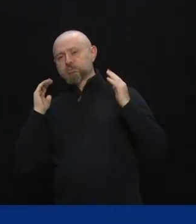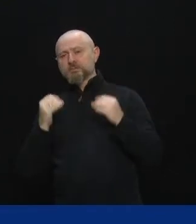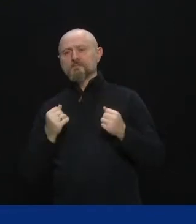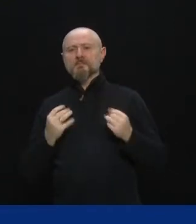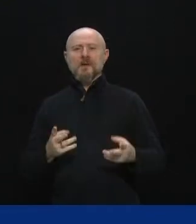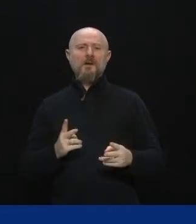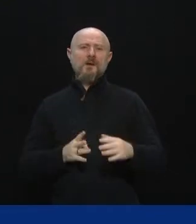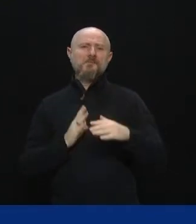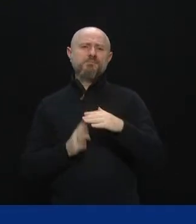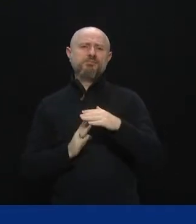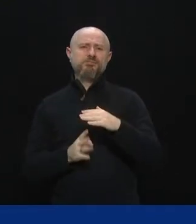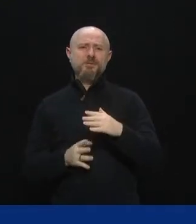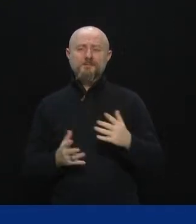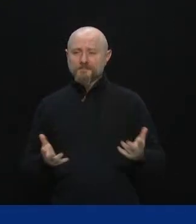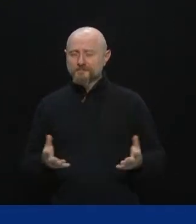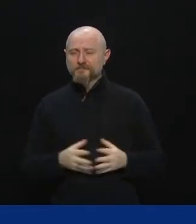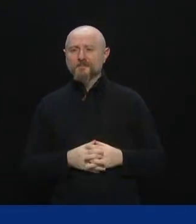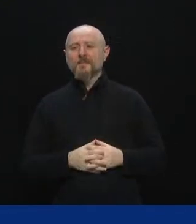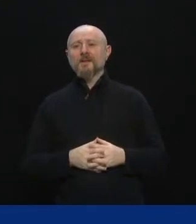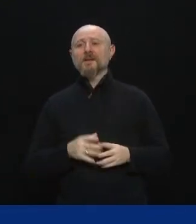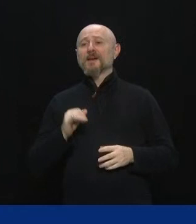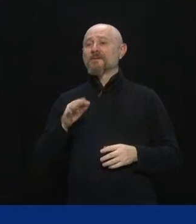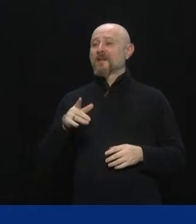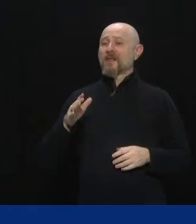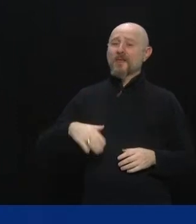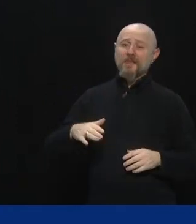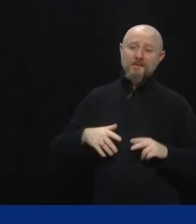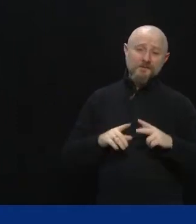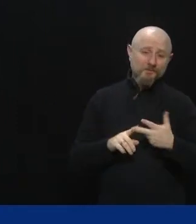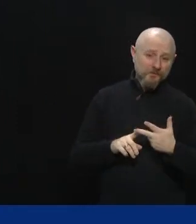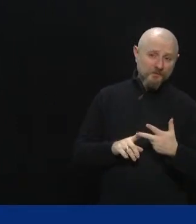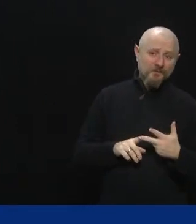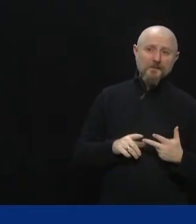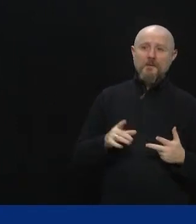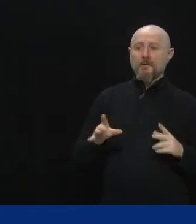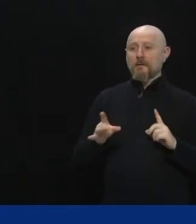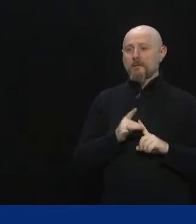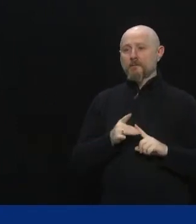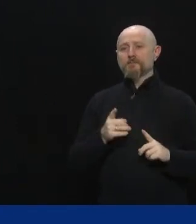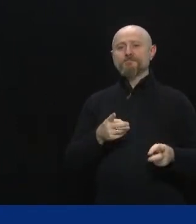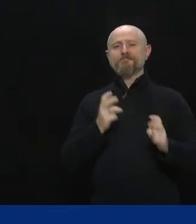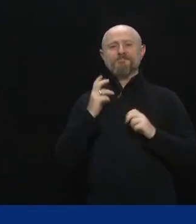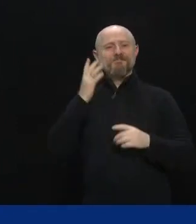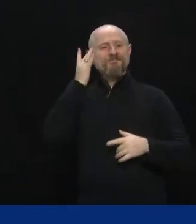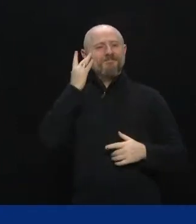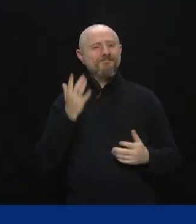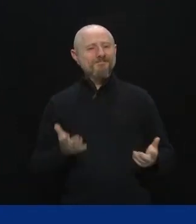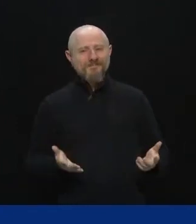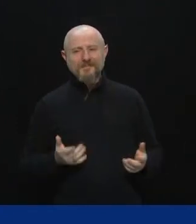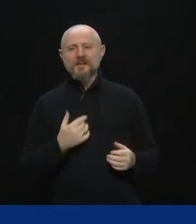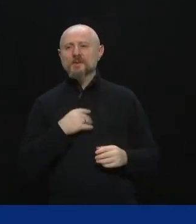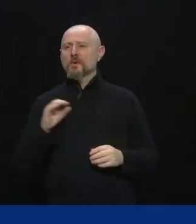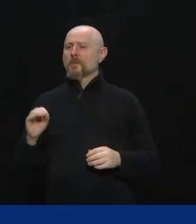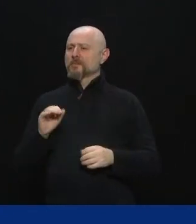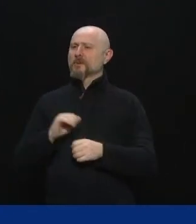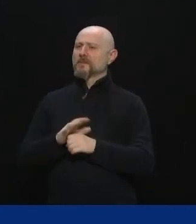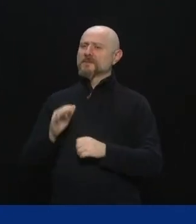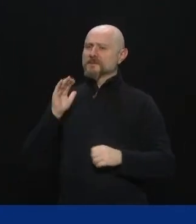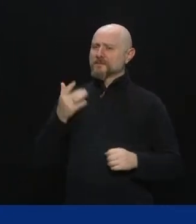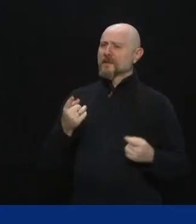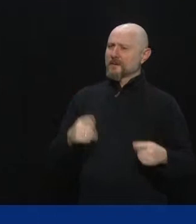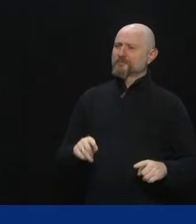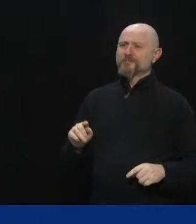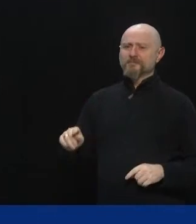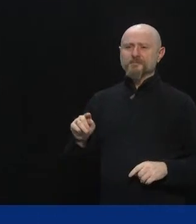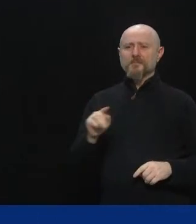have the vaccination, not boosted, are having breakthroughs. And this is a phenomenon of Omicron, and now we know that this is the best way to deal